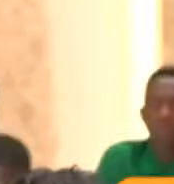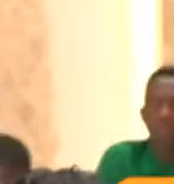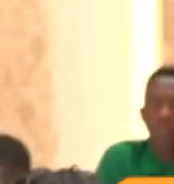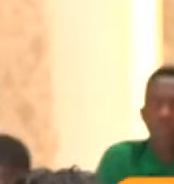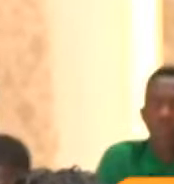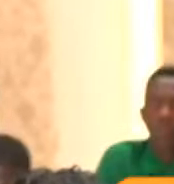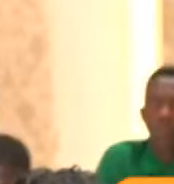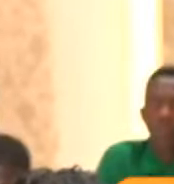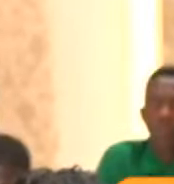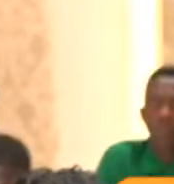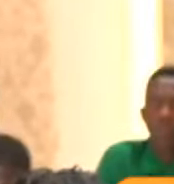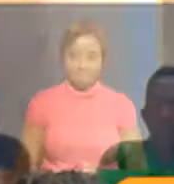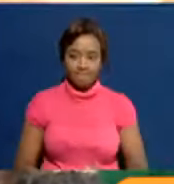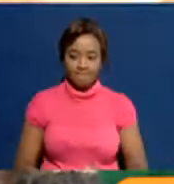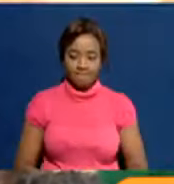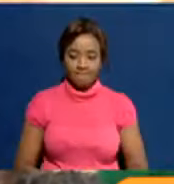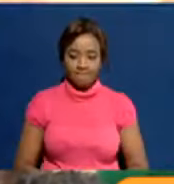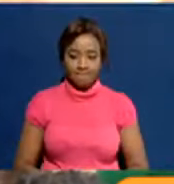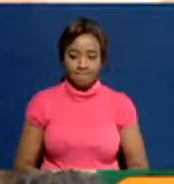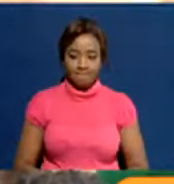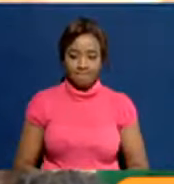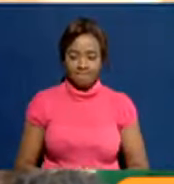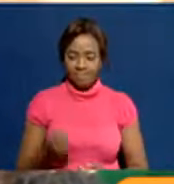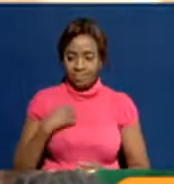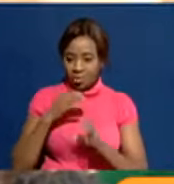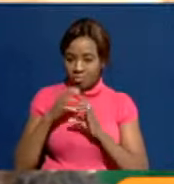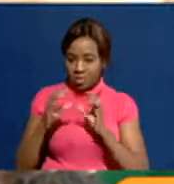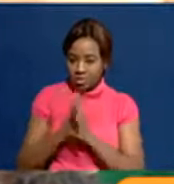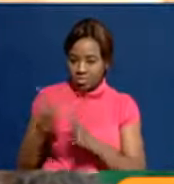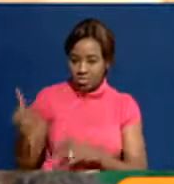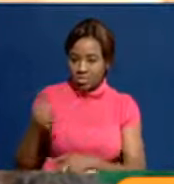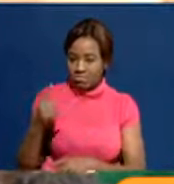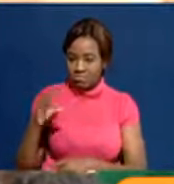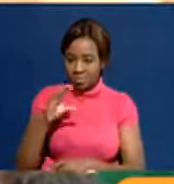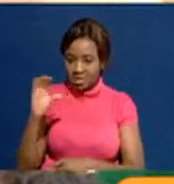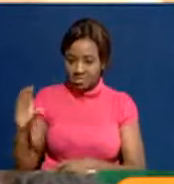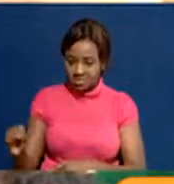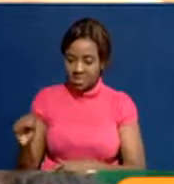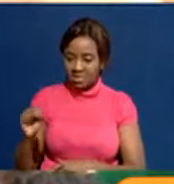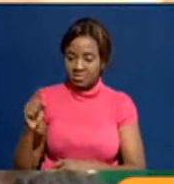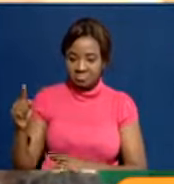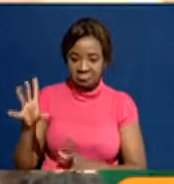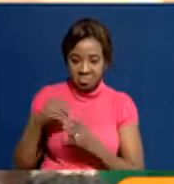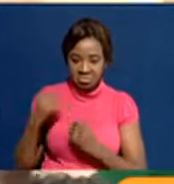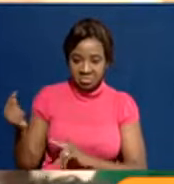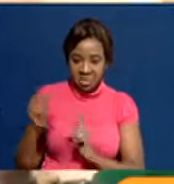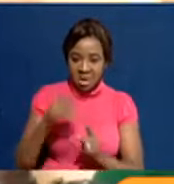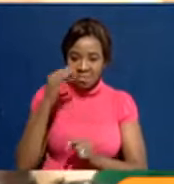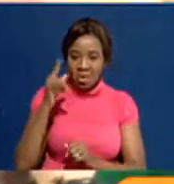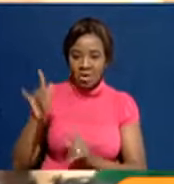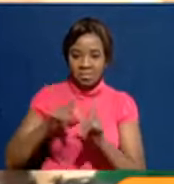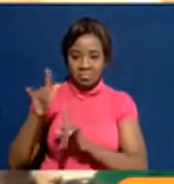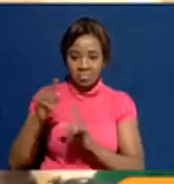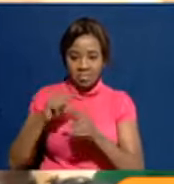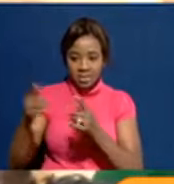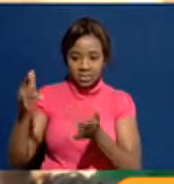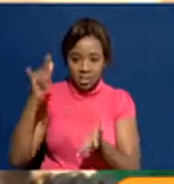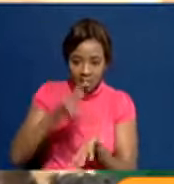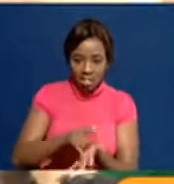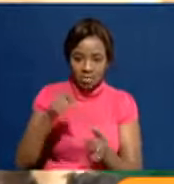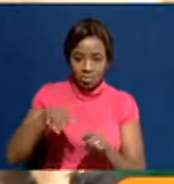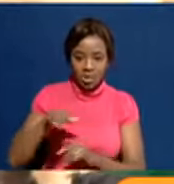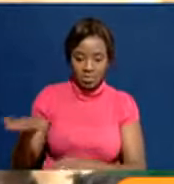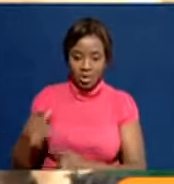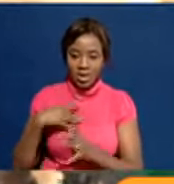was in Kigali. Then I told him I've got a breakfast with the AFC Leopards. He accepted to come and join us so that we do breakfast with the AFC Leopards